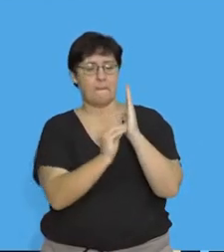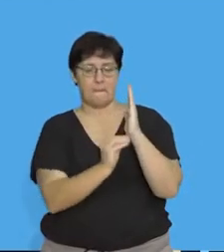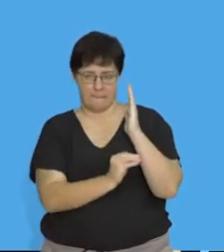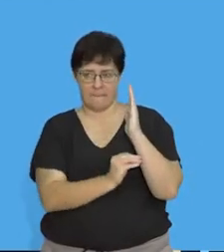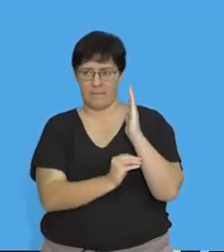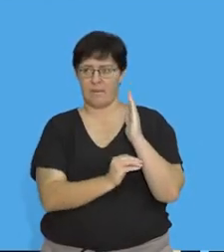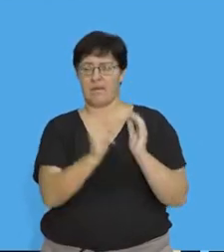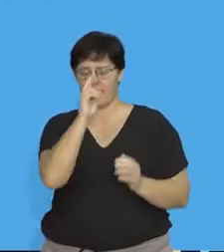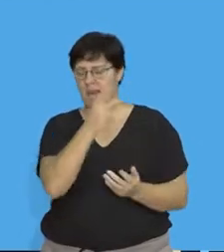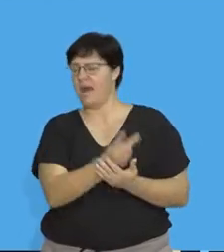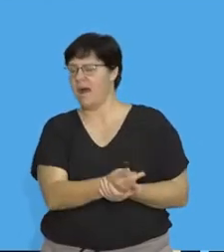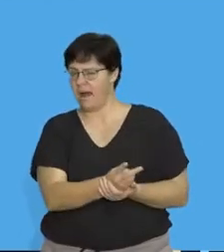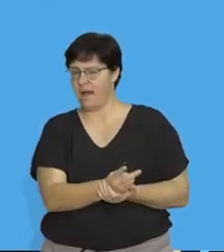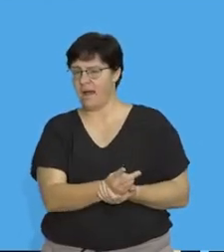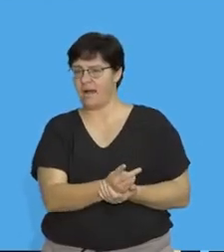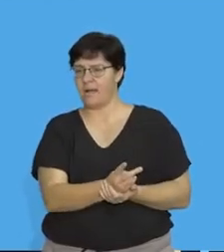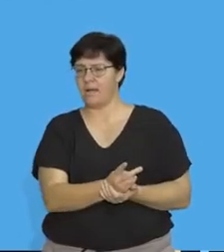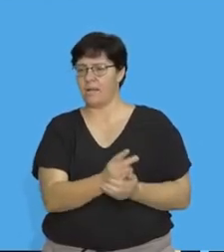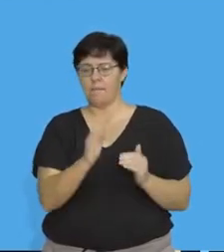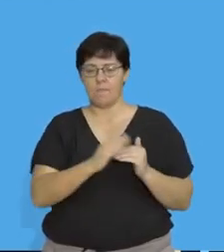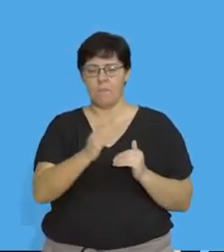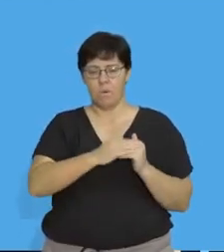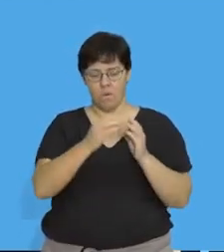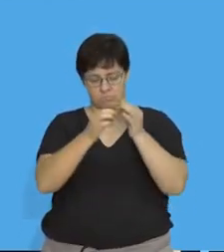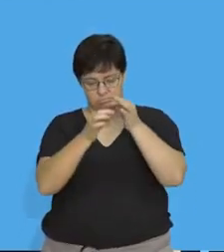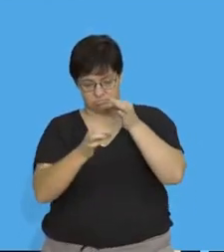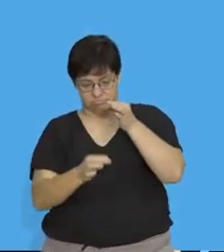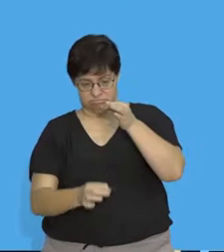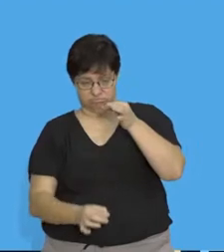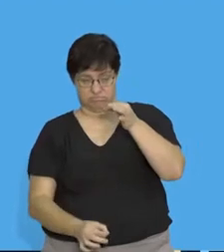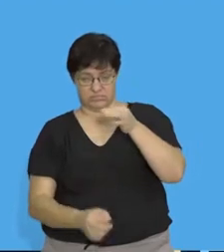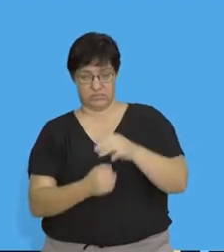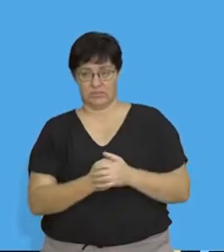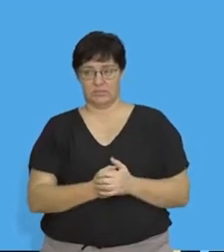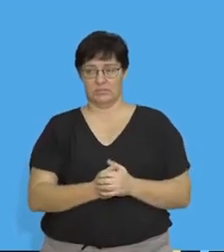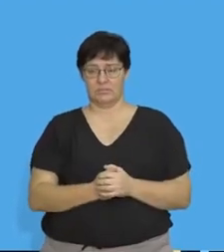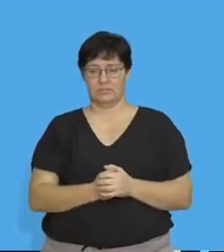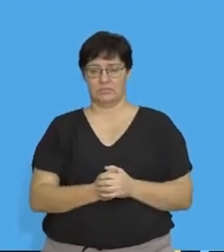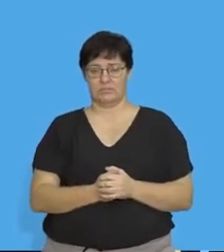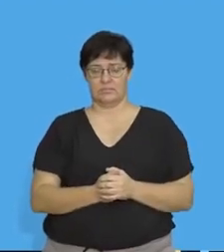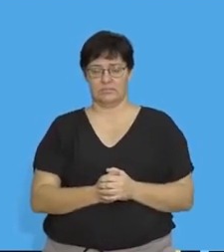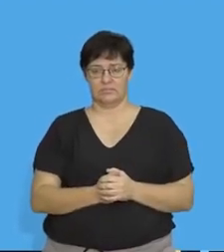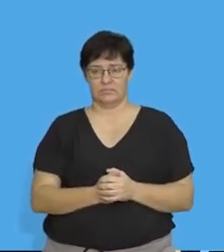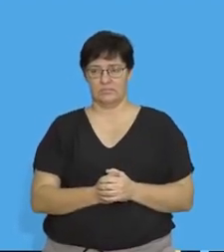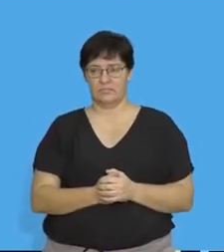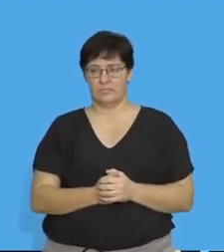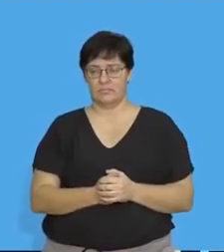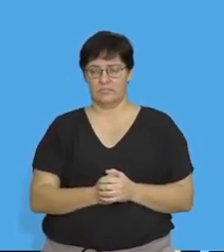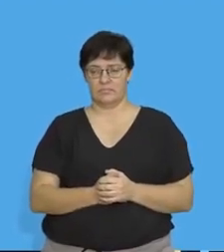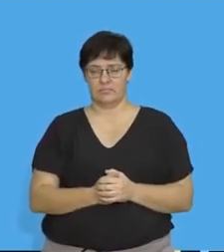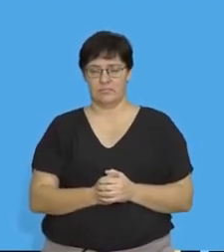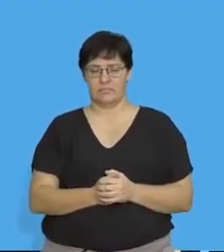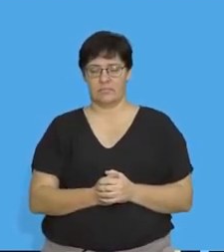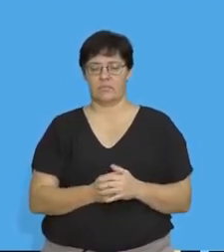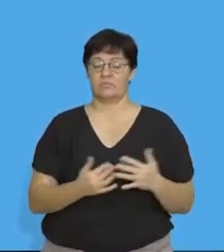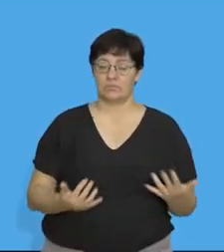able to see this increase in length. The increase in length, the extension, that's what we're talking about there.